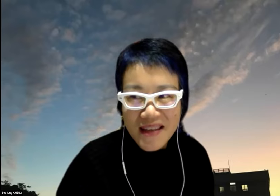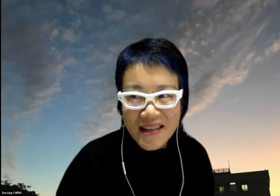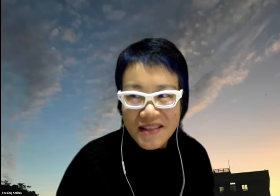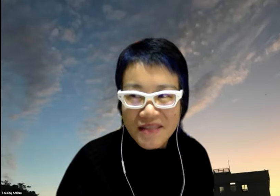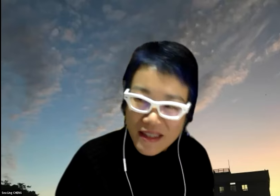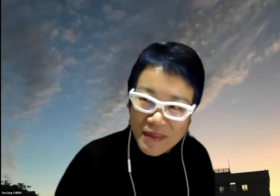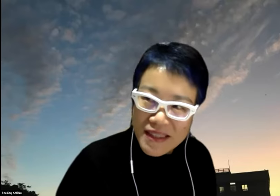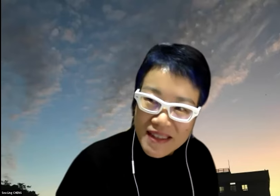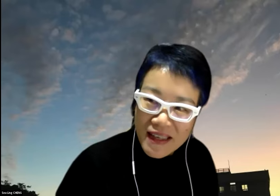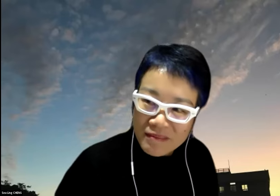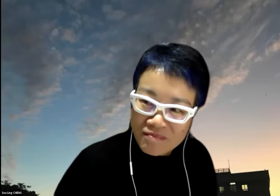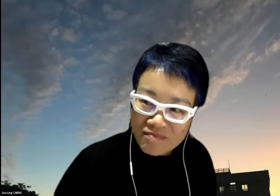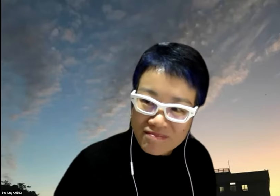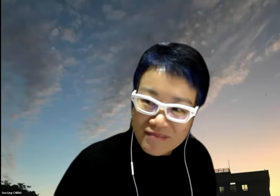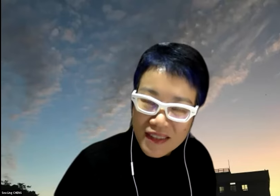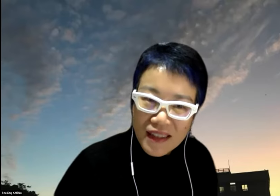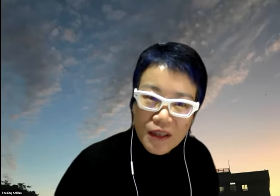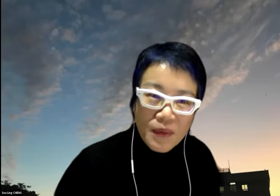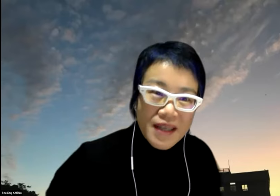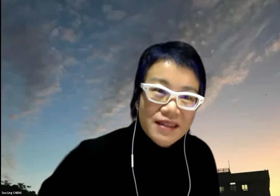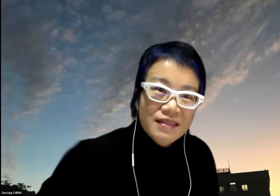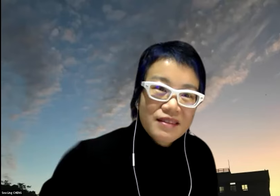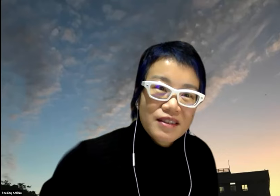And then it's funny because